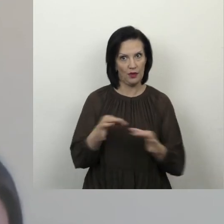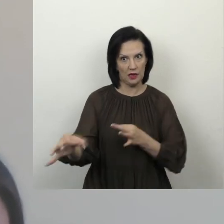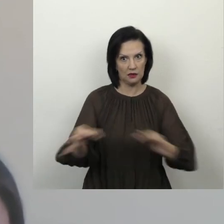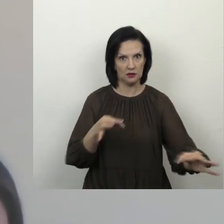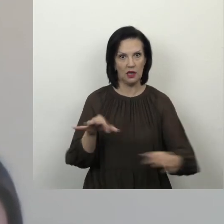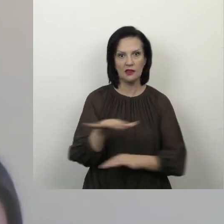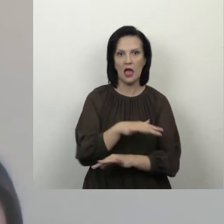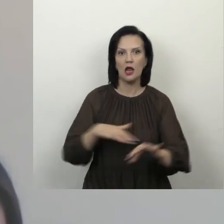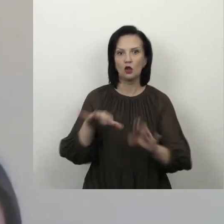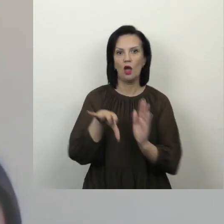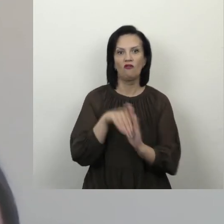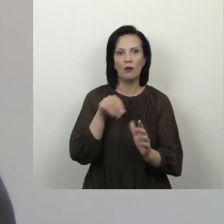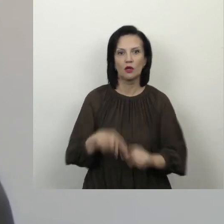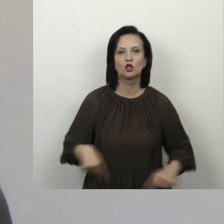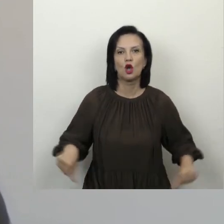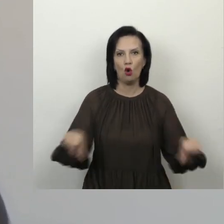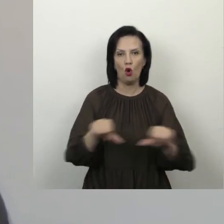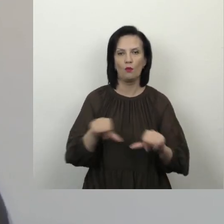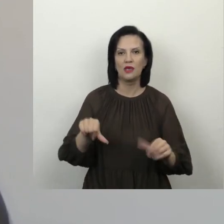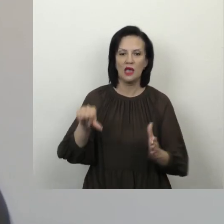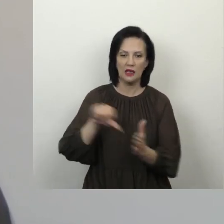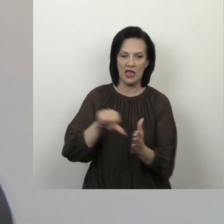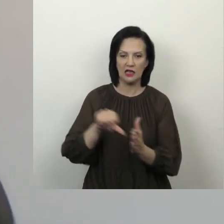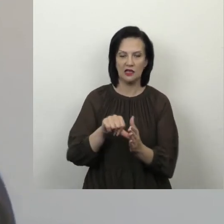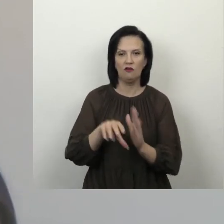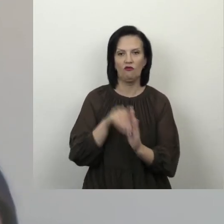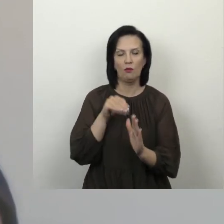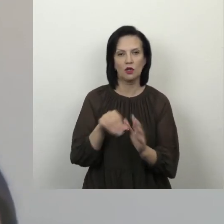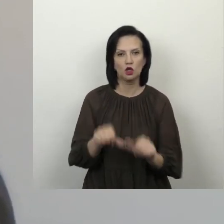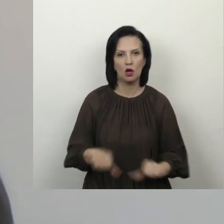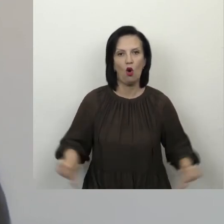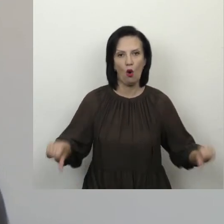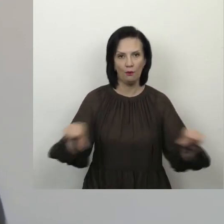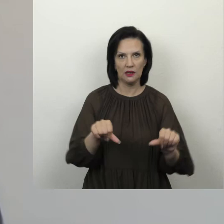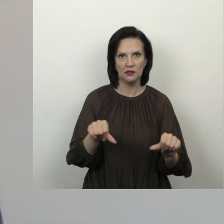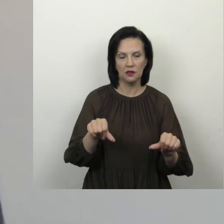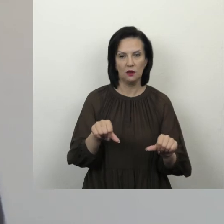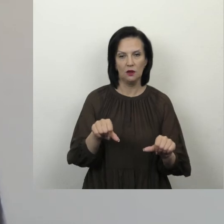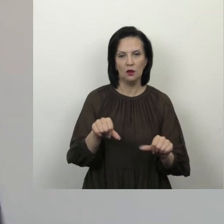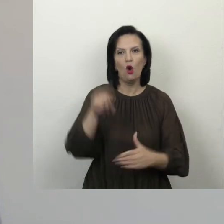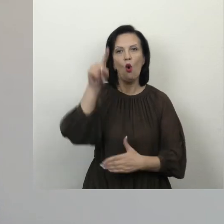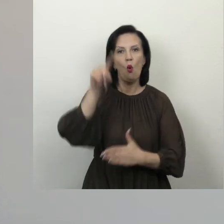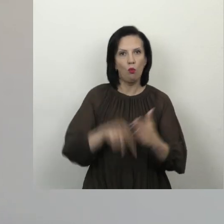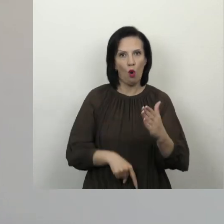election commissions, Territorial Commission, and the